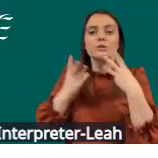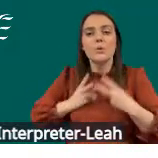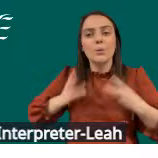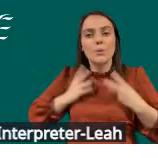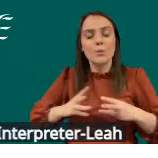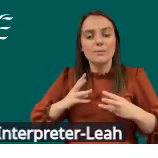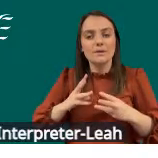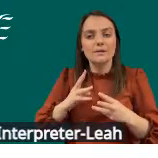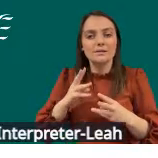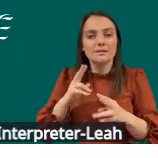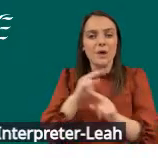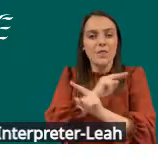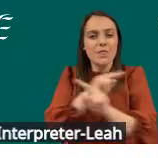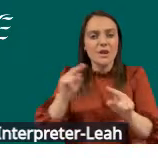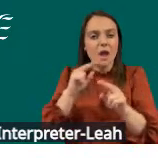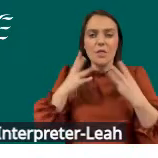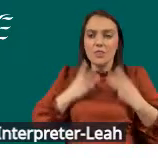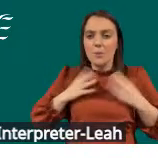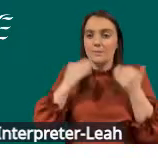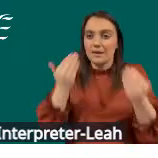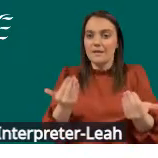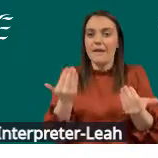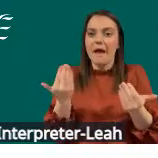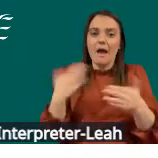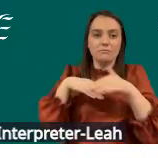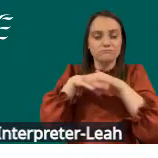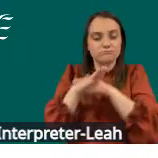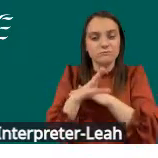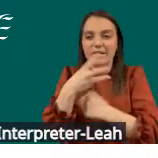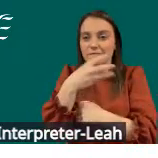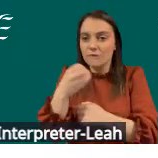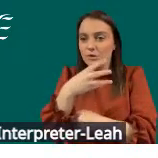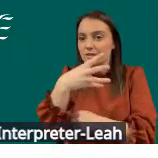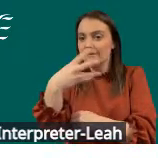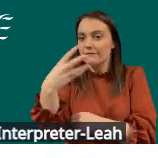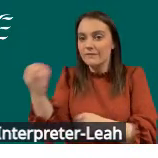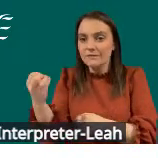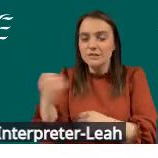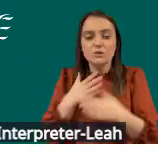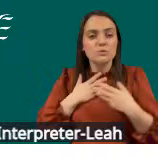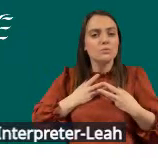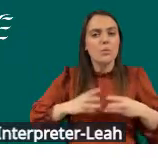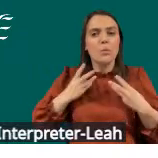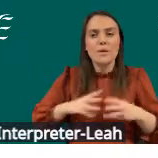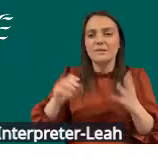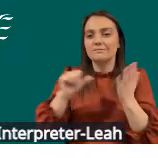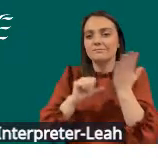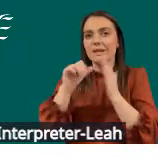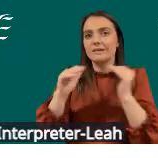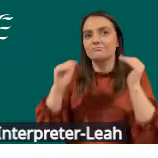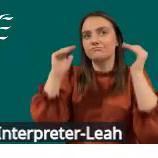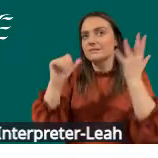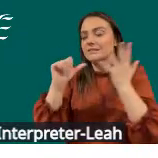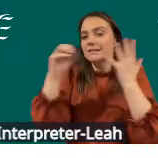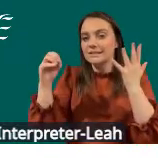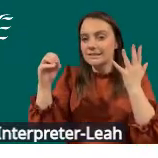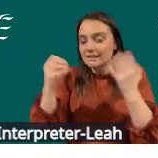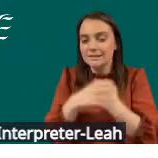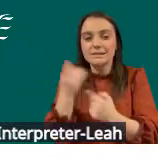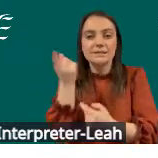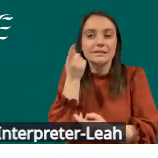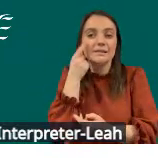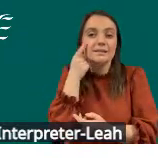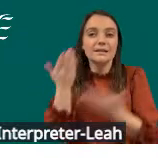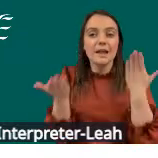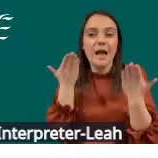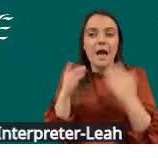they're not our women. They're not the women that come to us in their 40s and early 50s. They were women that they pulled off the street in their 60s and to see how HRT would suit